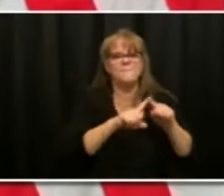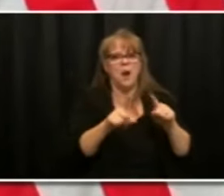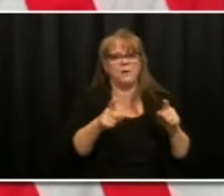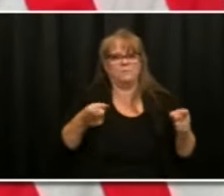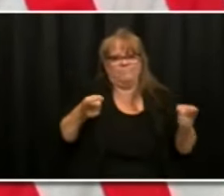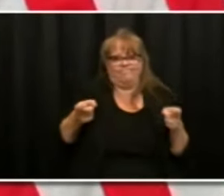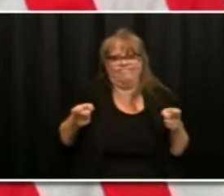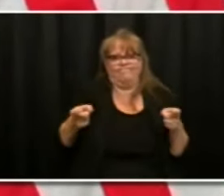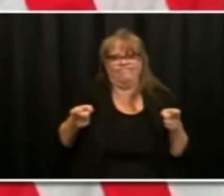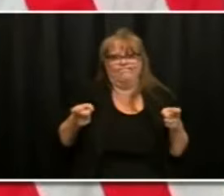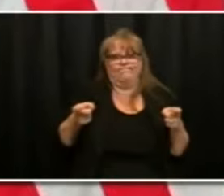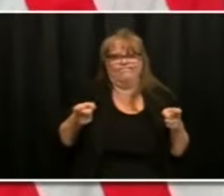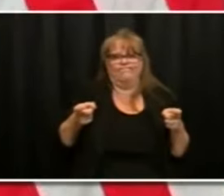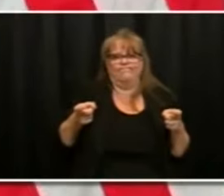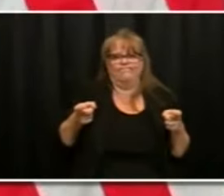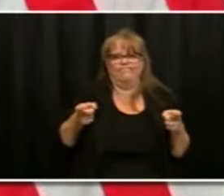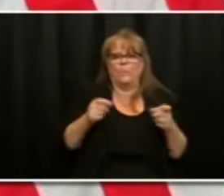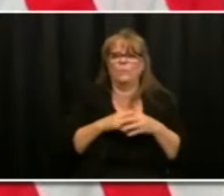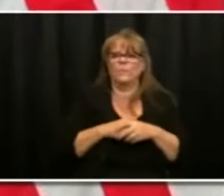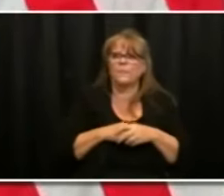potentially like what other areas have faced.